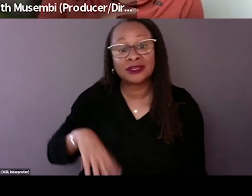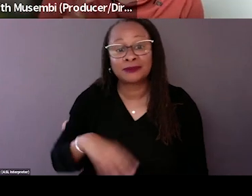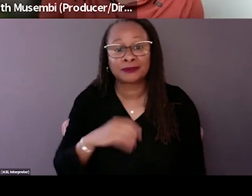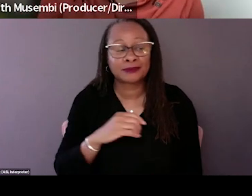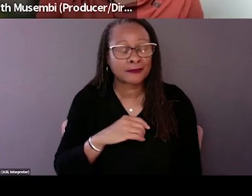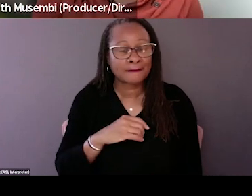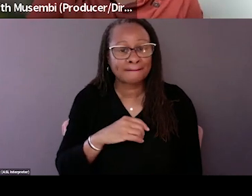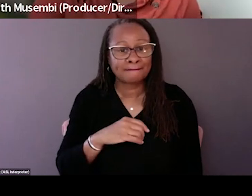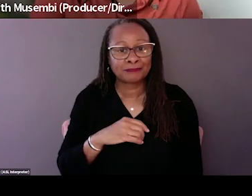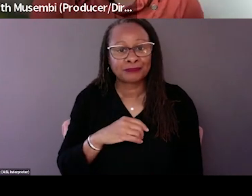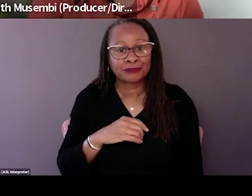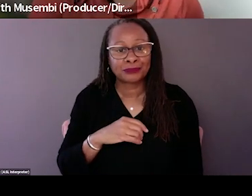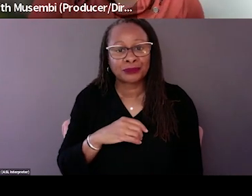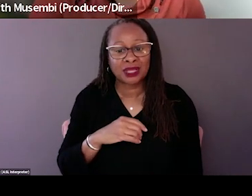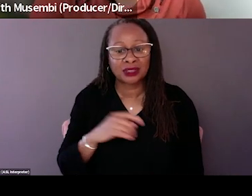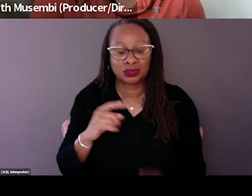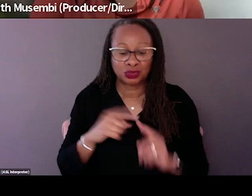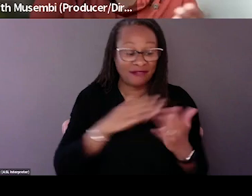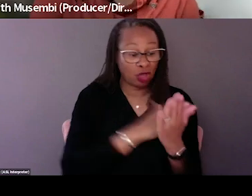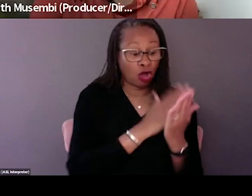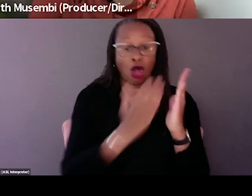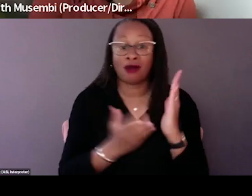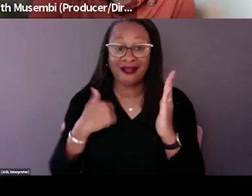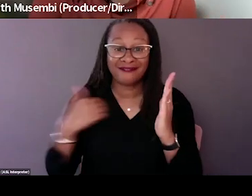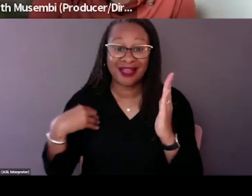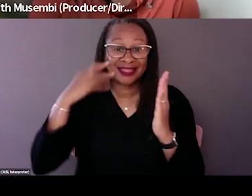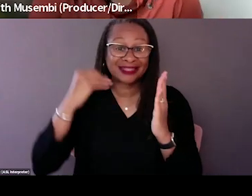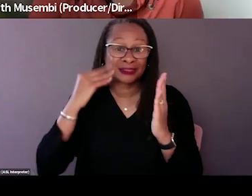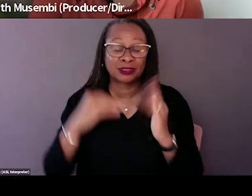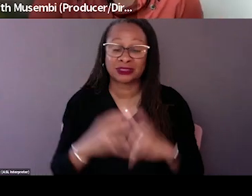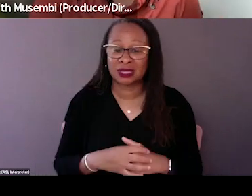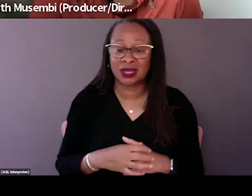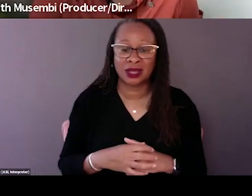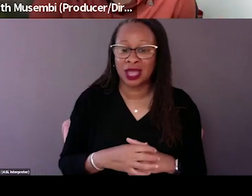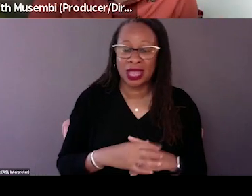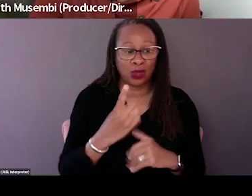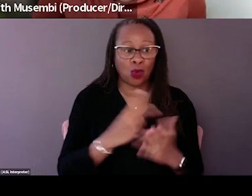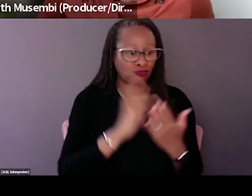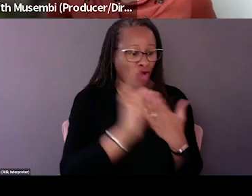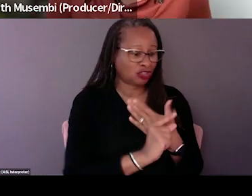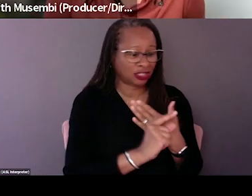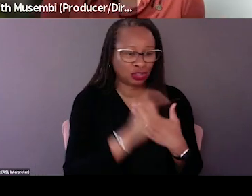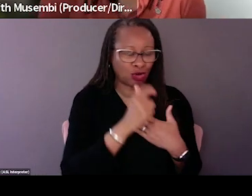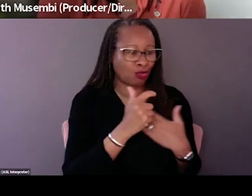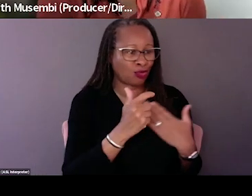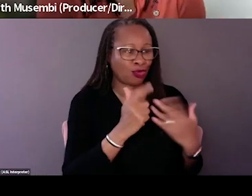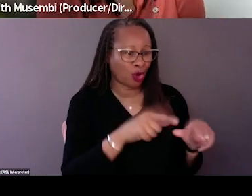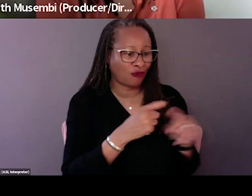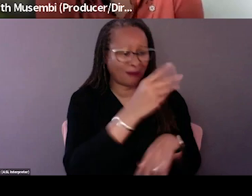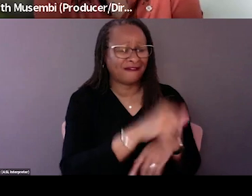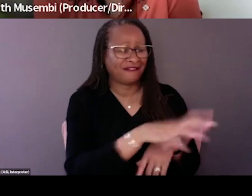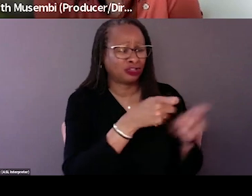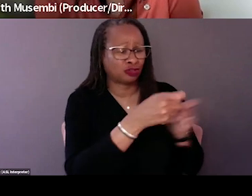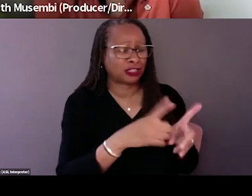to have the arc that I've had is unbelievable. You don't, right, in one project, you never go from field director to